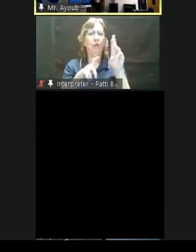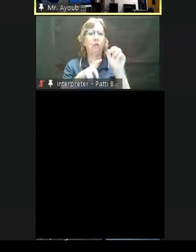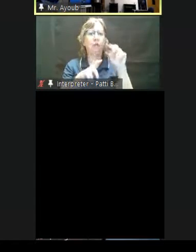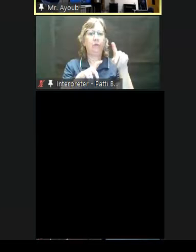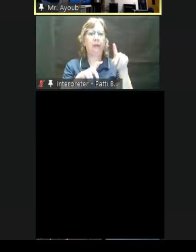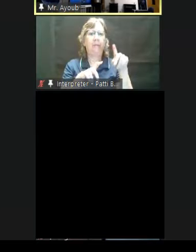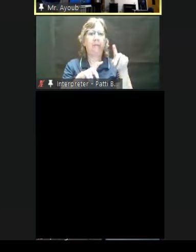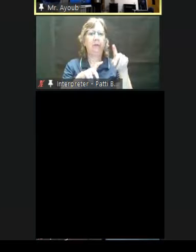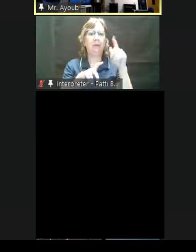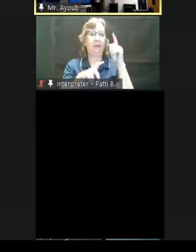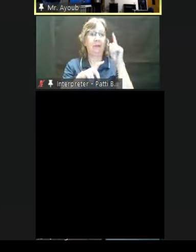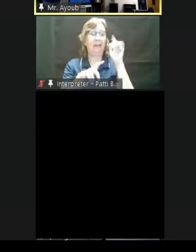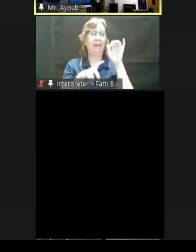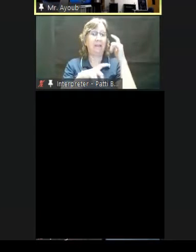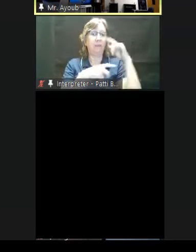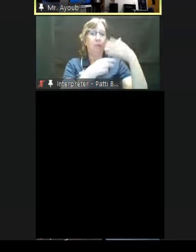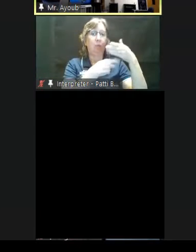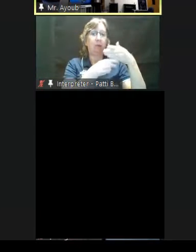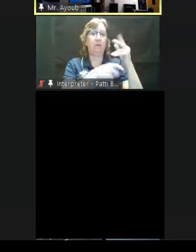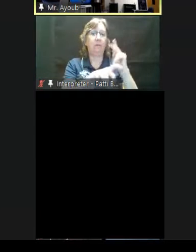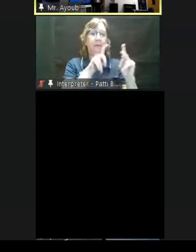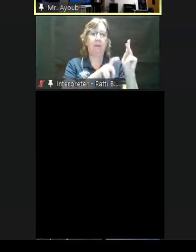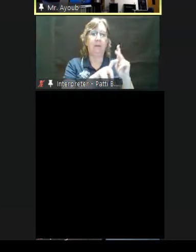that's Windows users.